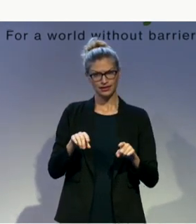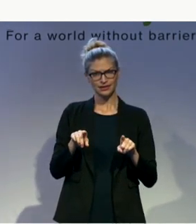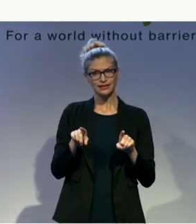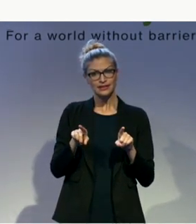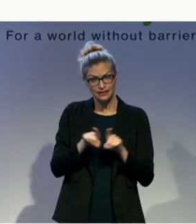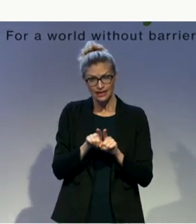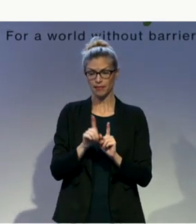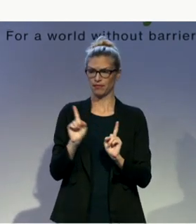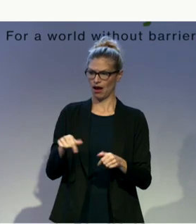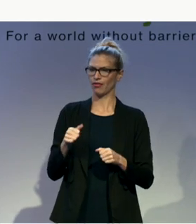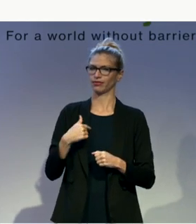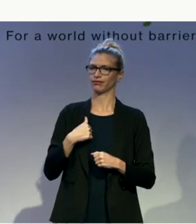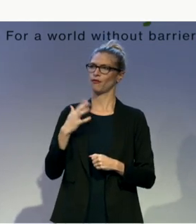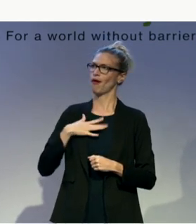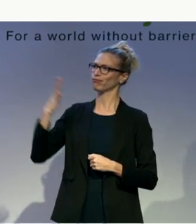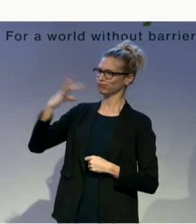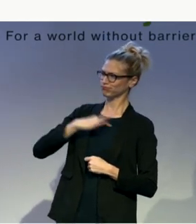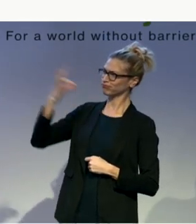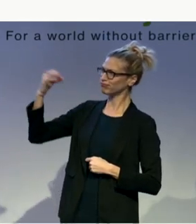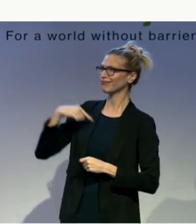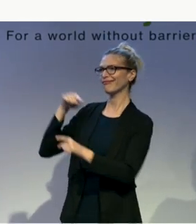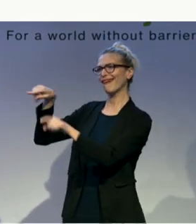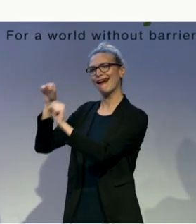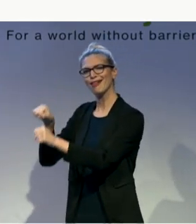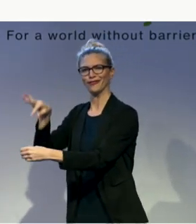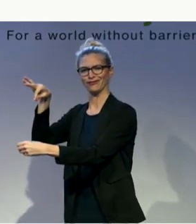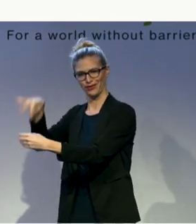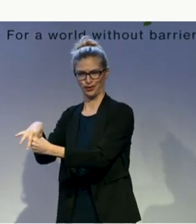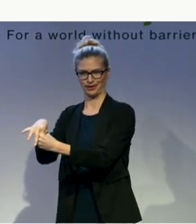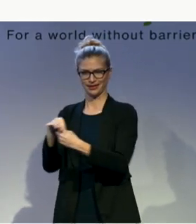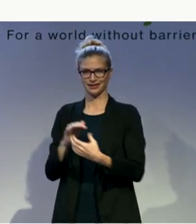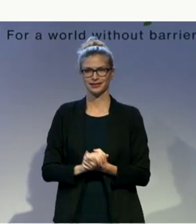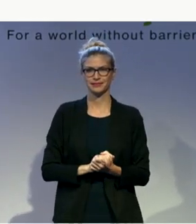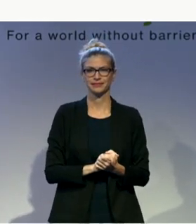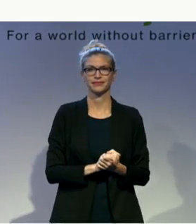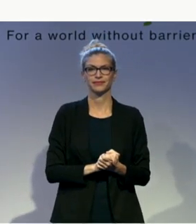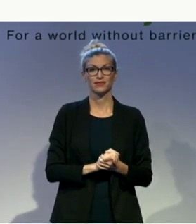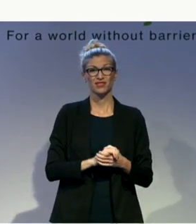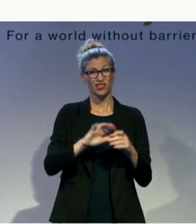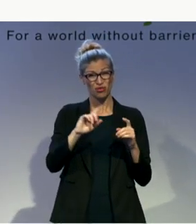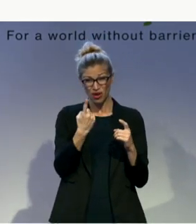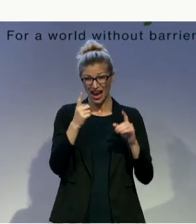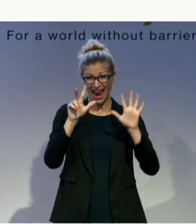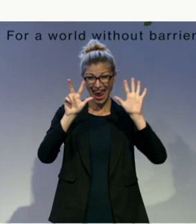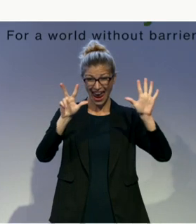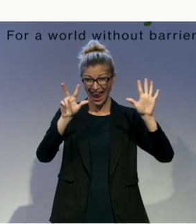Only 8 European Union countries allow people under guardianship to stand for election.